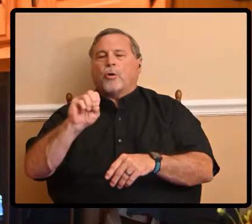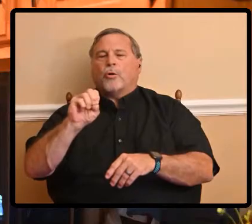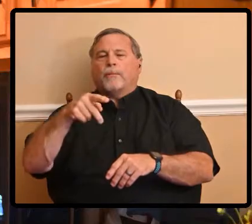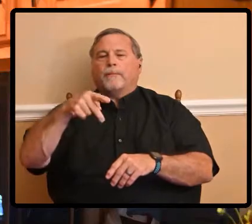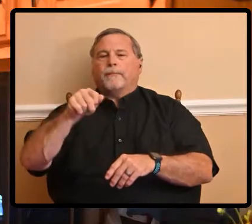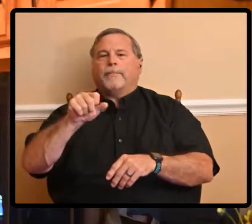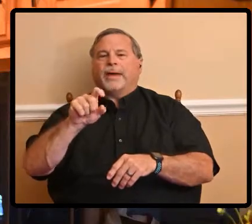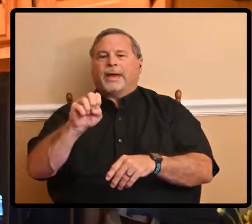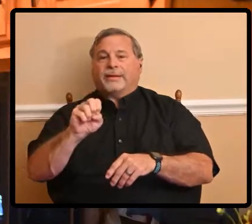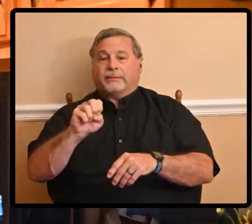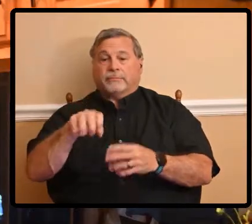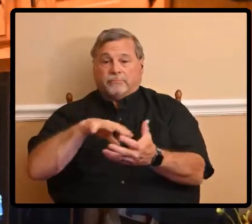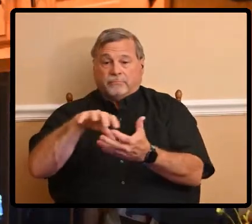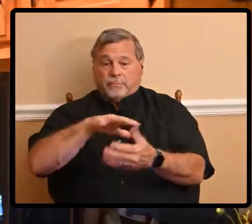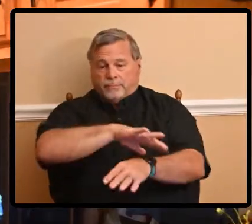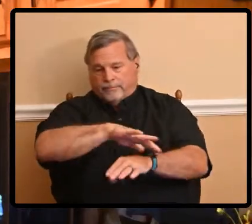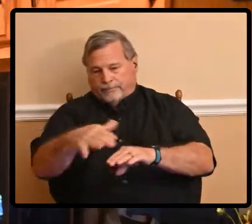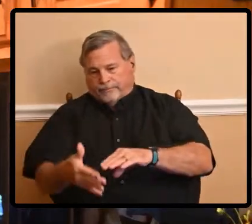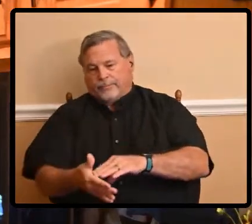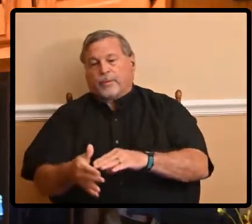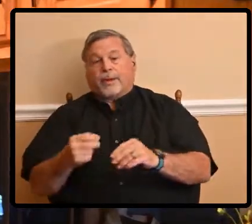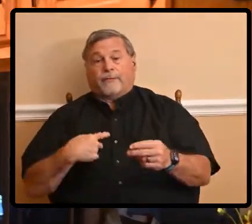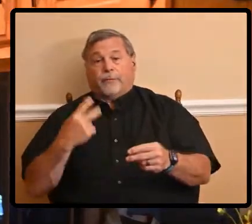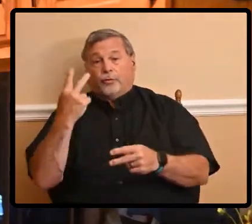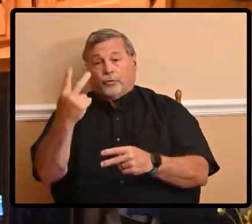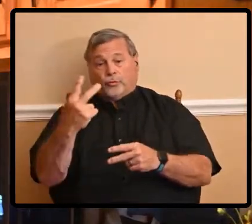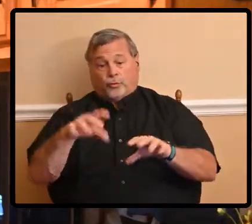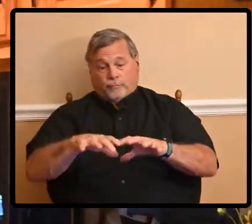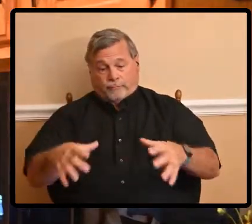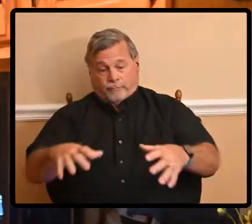with. It's a nice loaf. We have 2 of